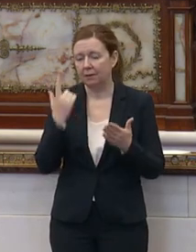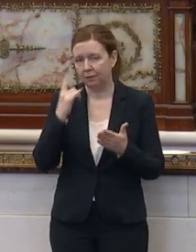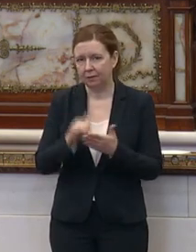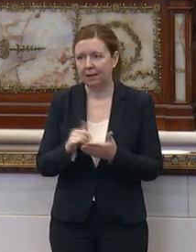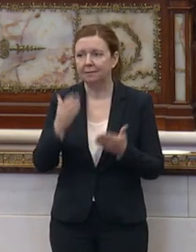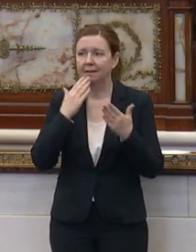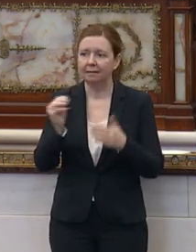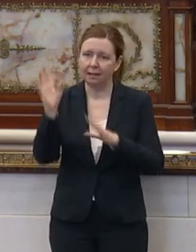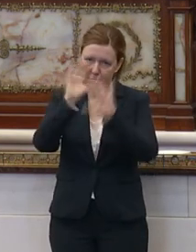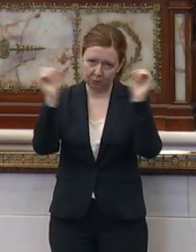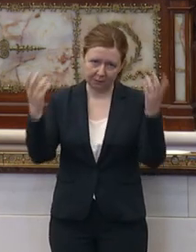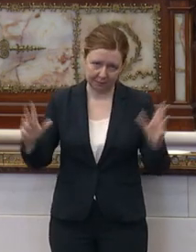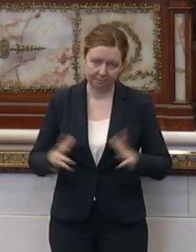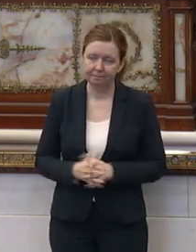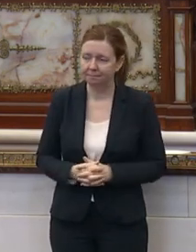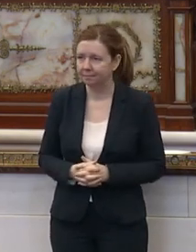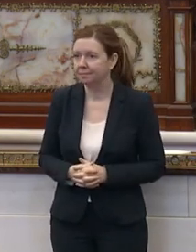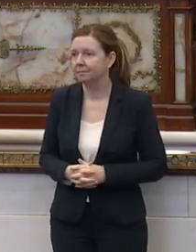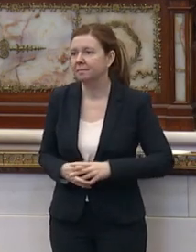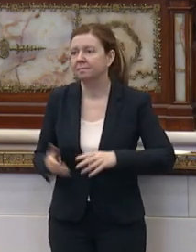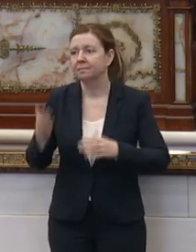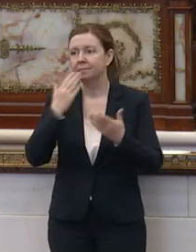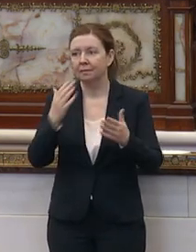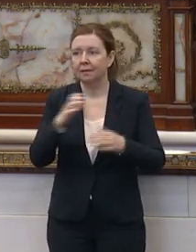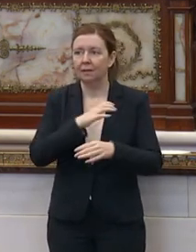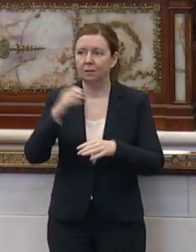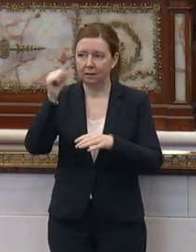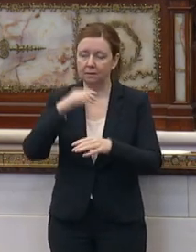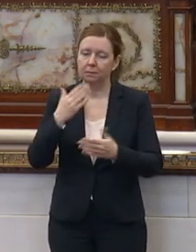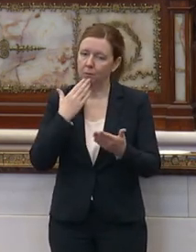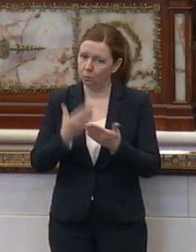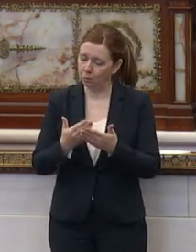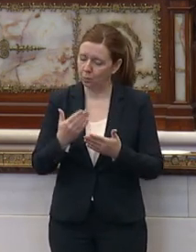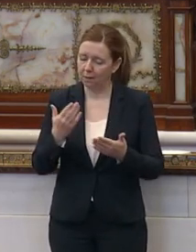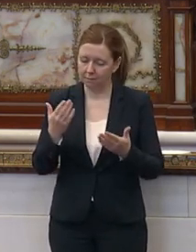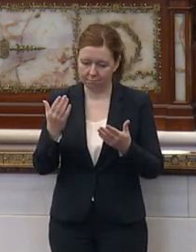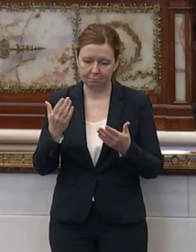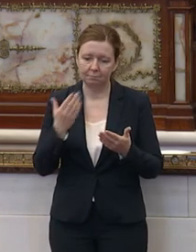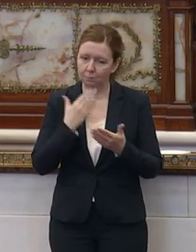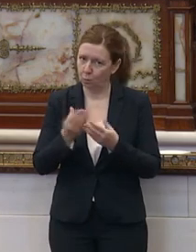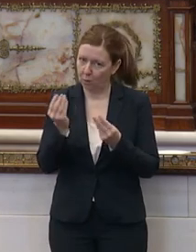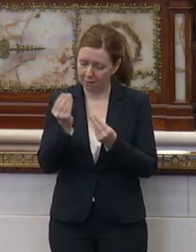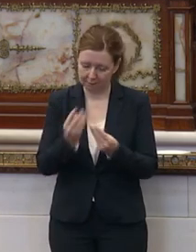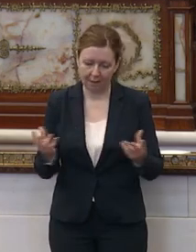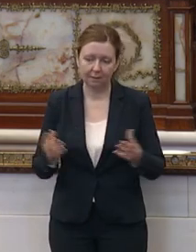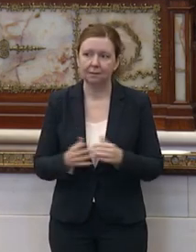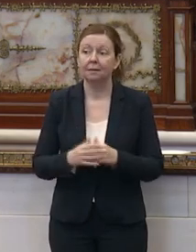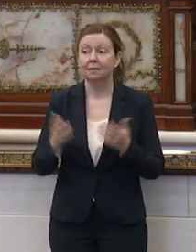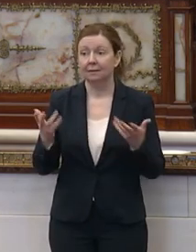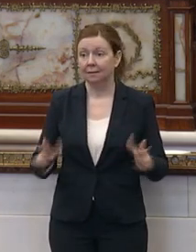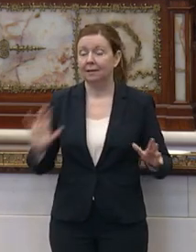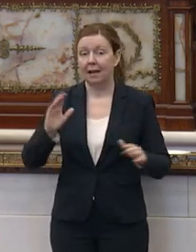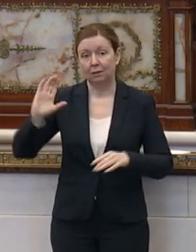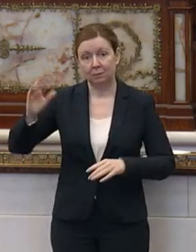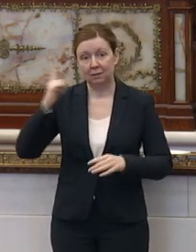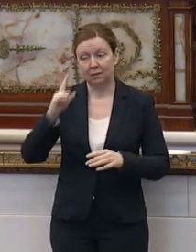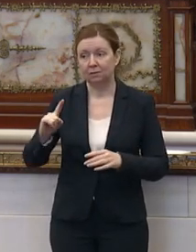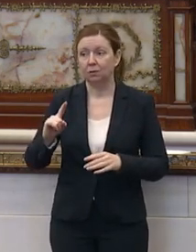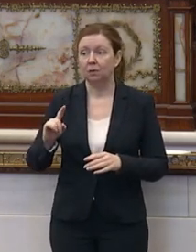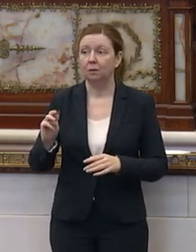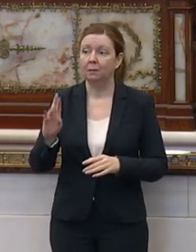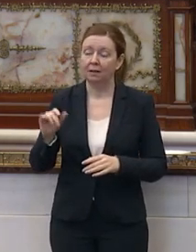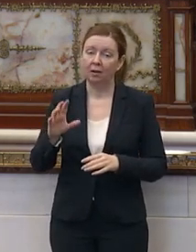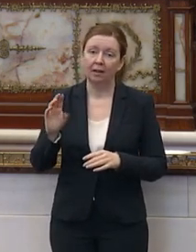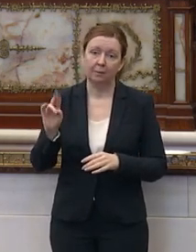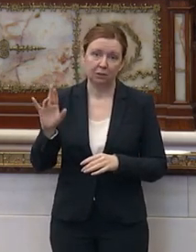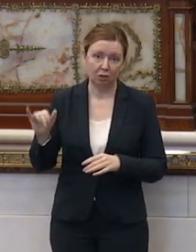that. Thank you, Mr. President. Thank you, Councilman. Well said. And that concludes our speeches on behalf of the minority